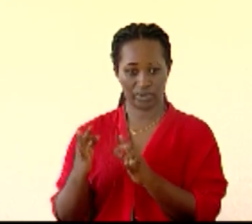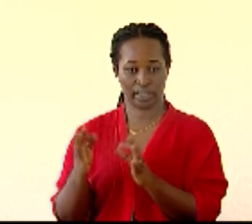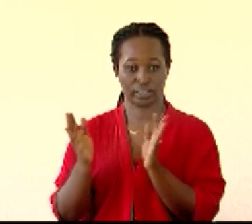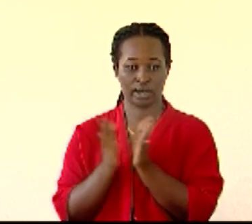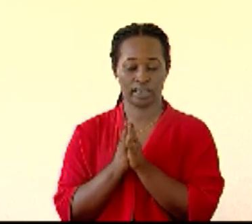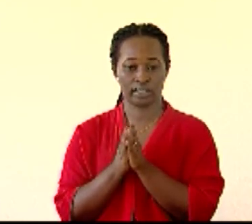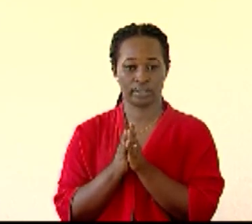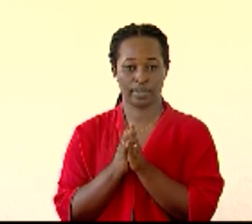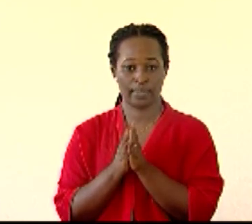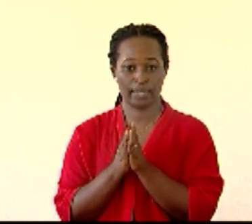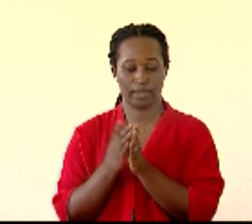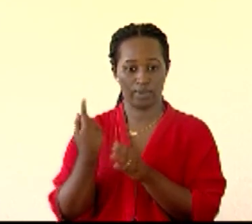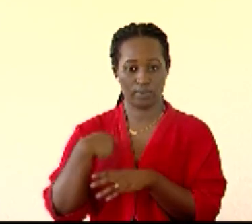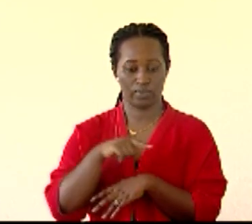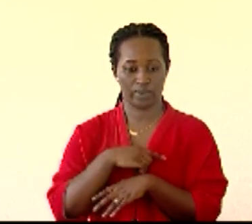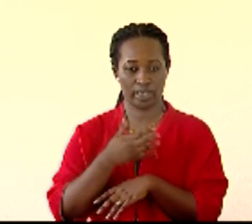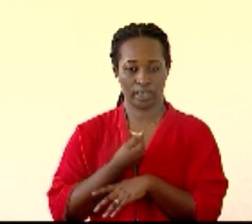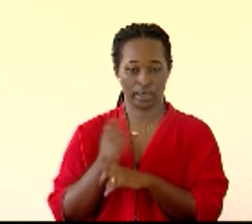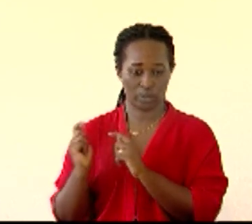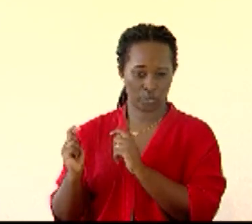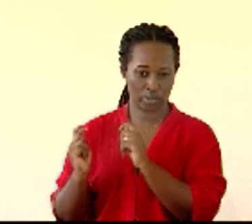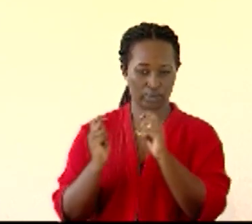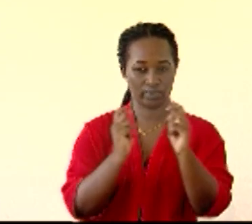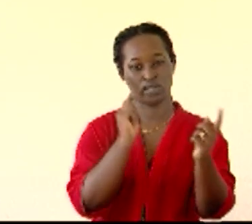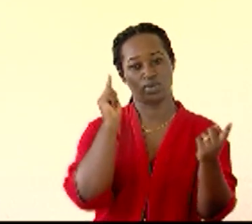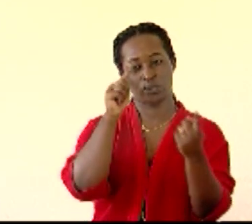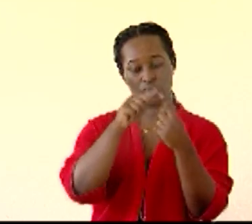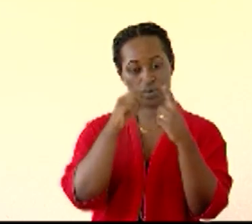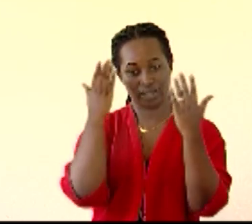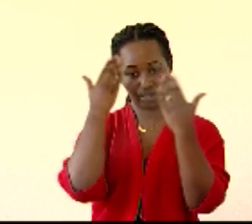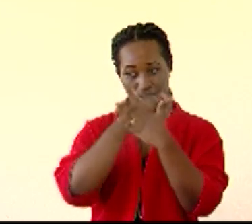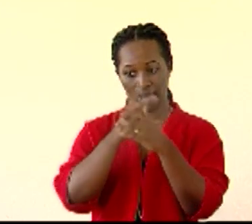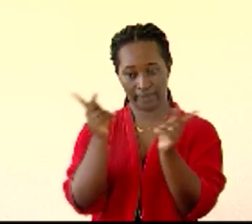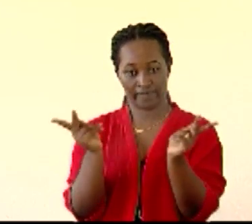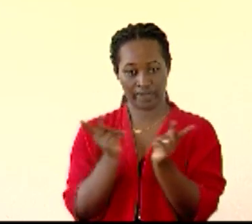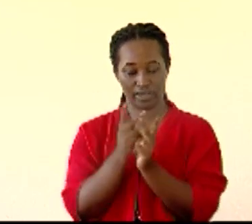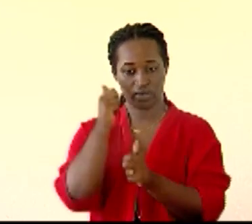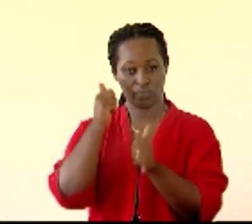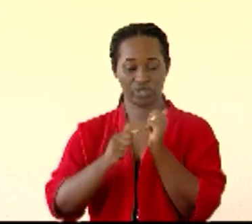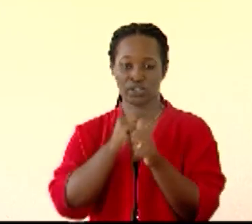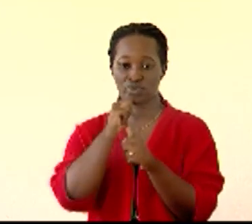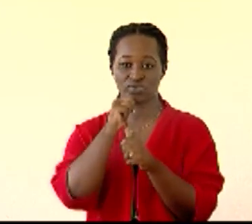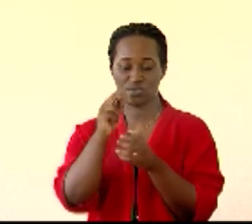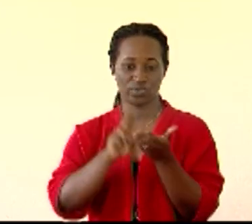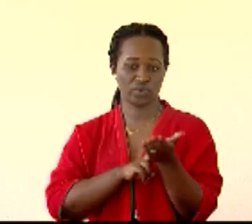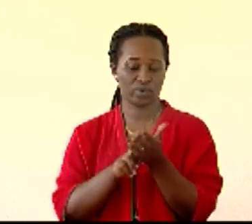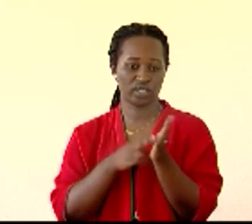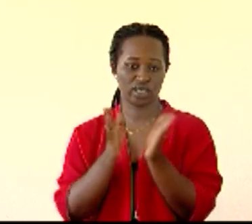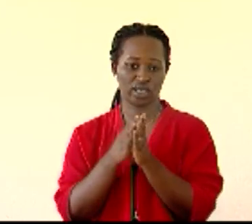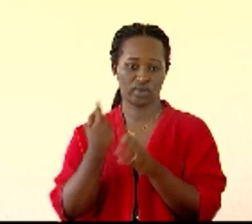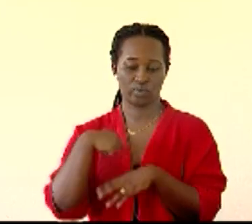and we have them transferred to the dark phase, which is no longer used, and we talk